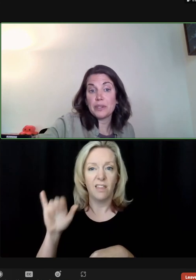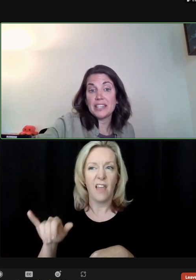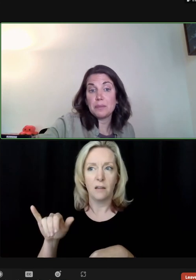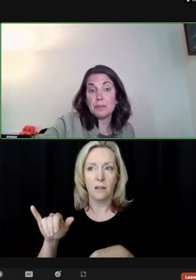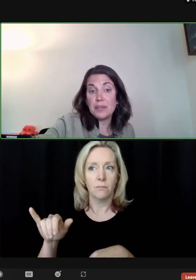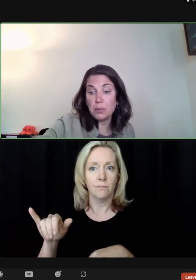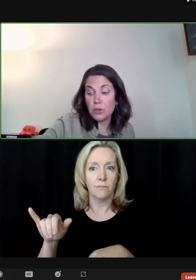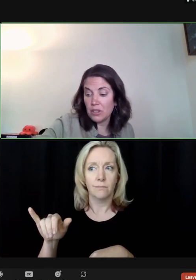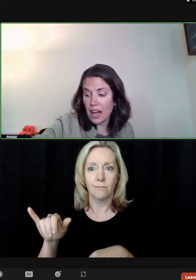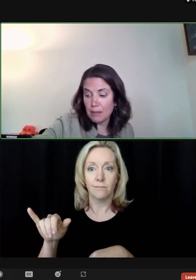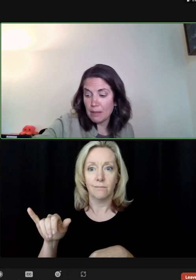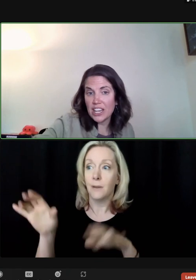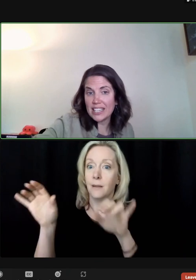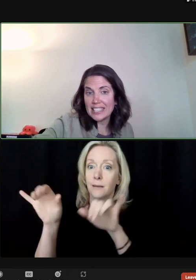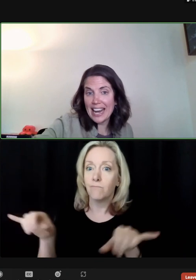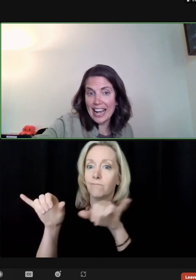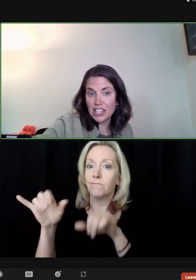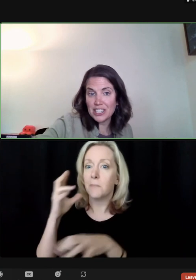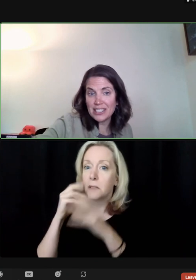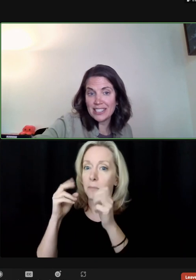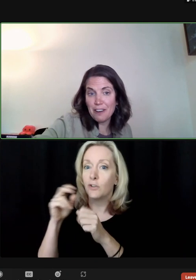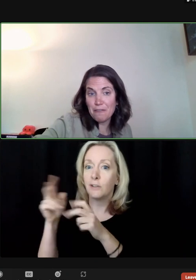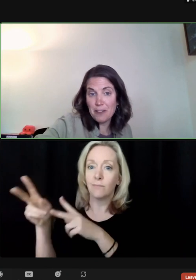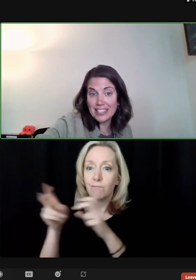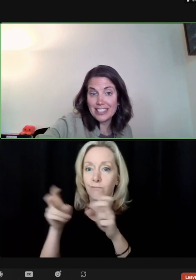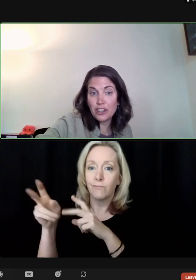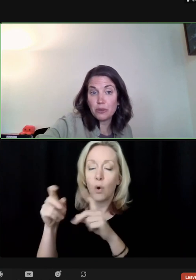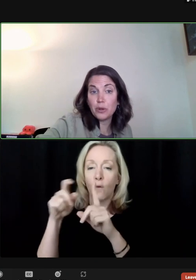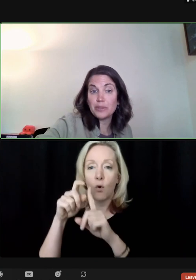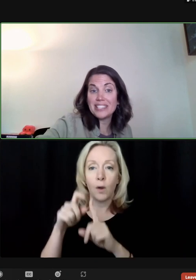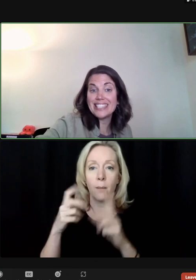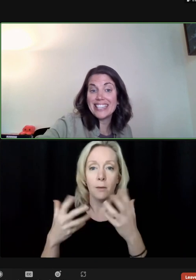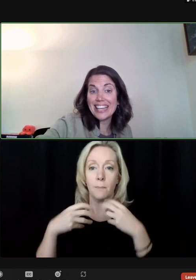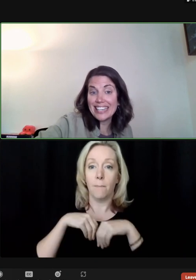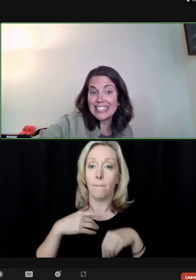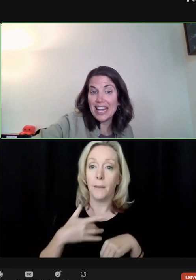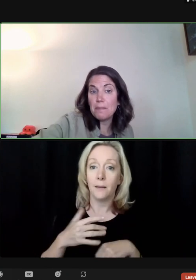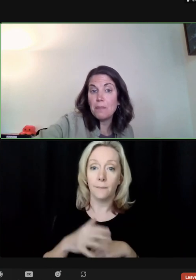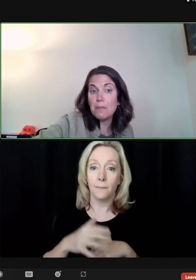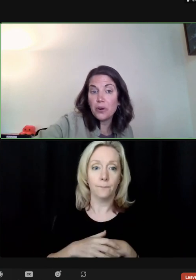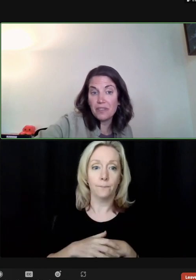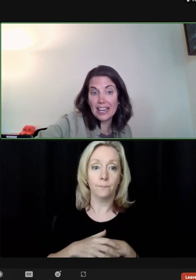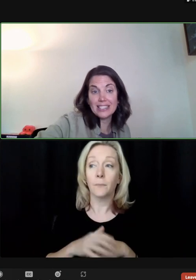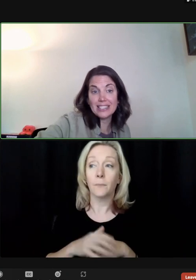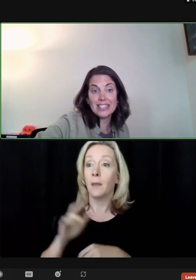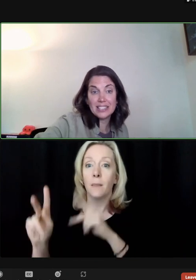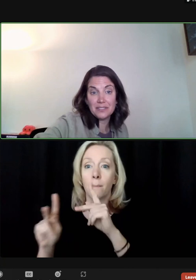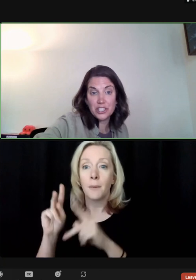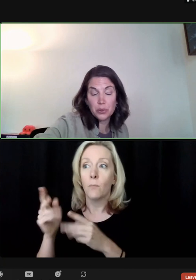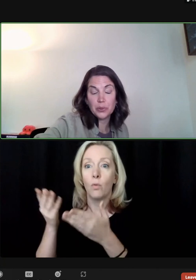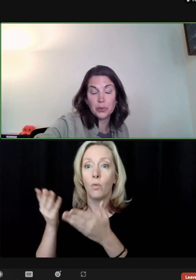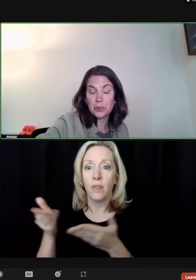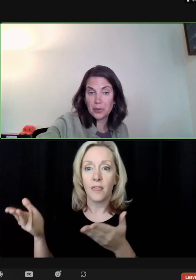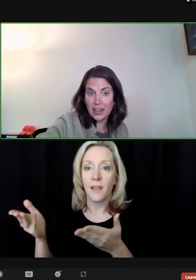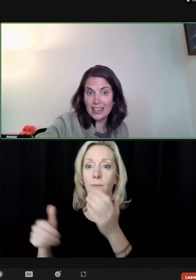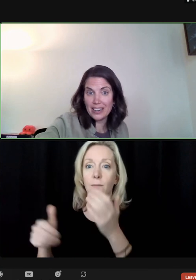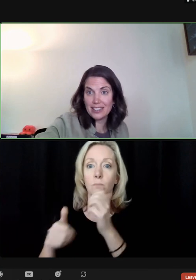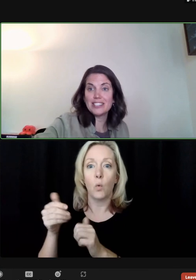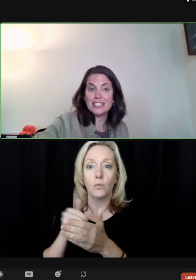It typically represents the people, objects, and actions and events that are most salient and motivating to the